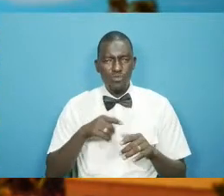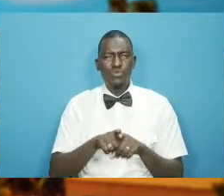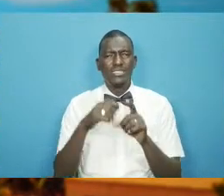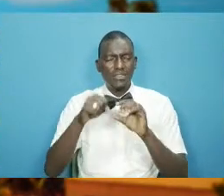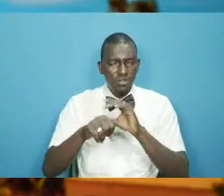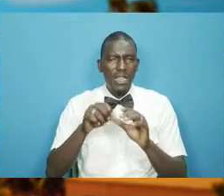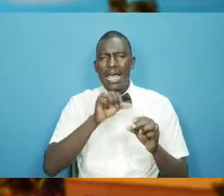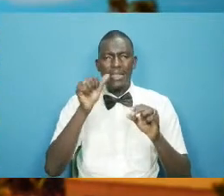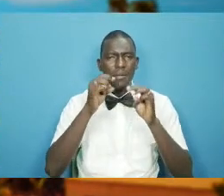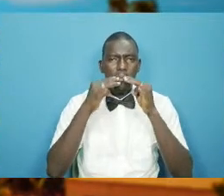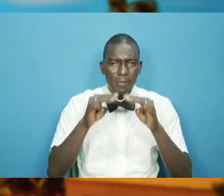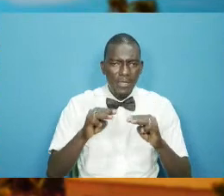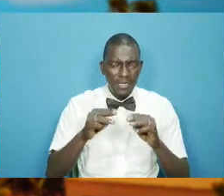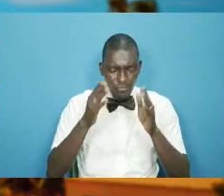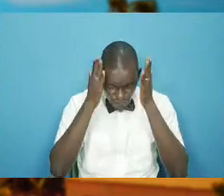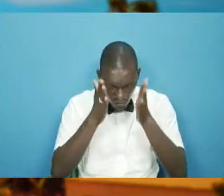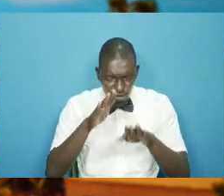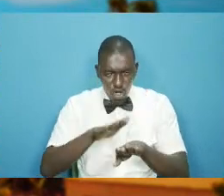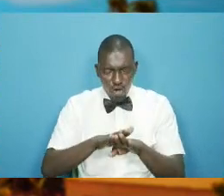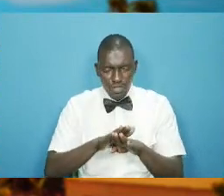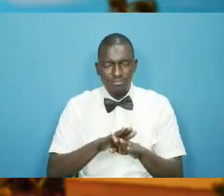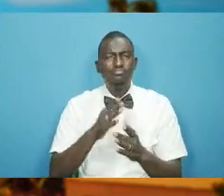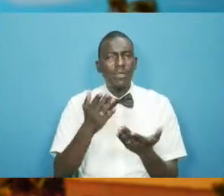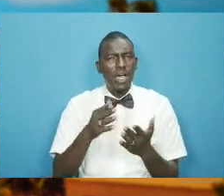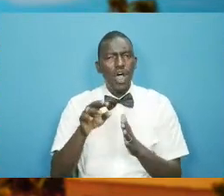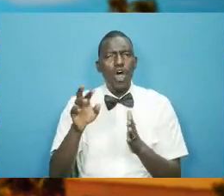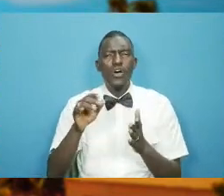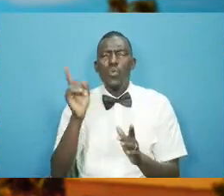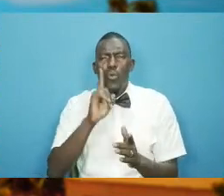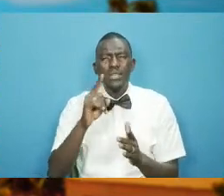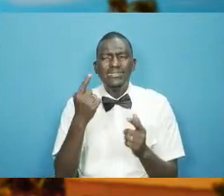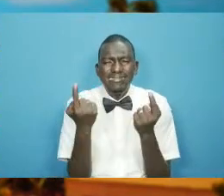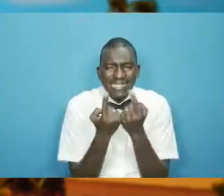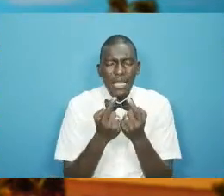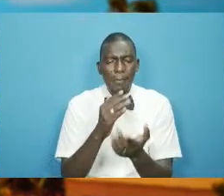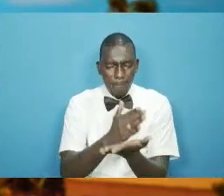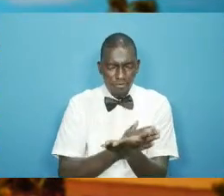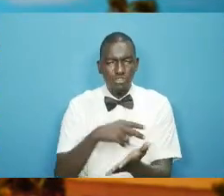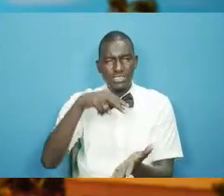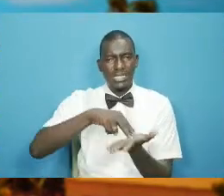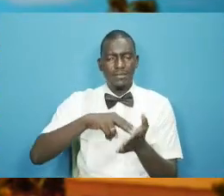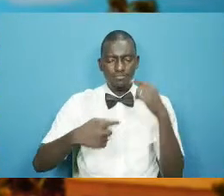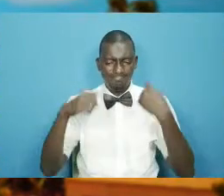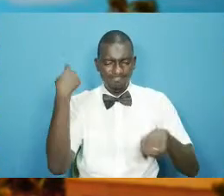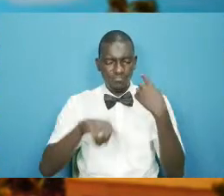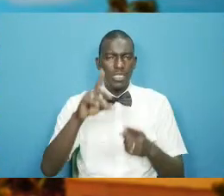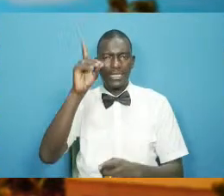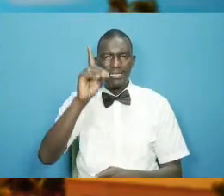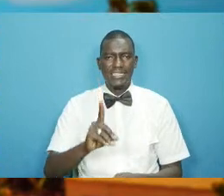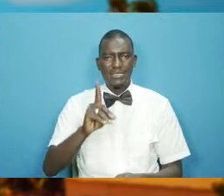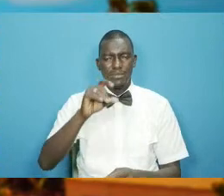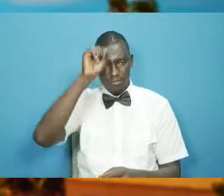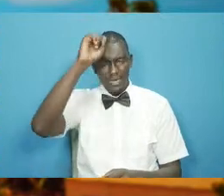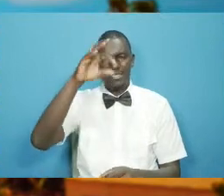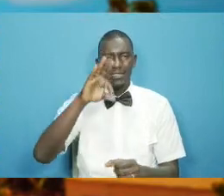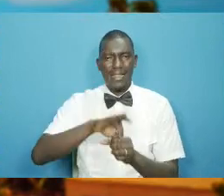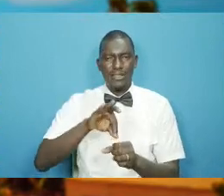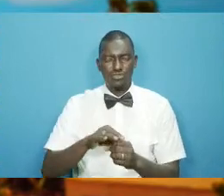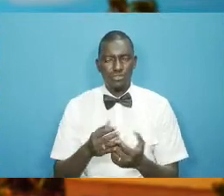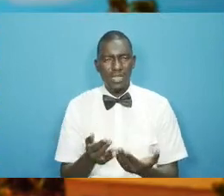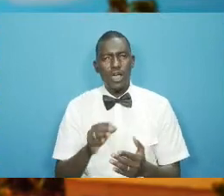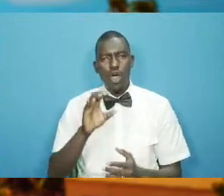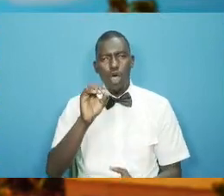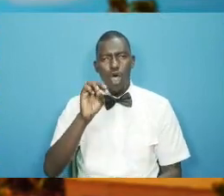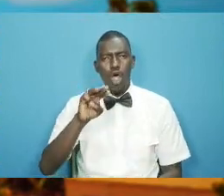focusing on this occasion on the requirements and processes for nominating candidates for December's presidential election.